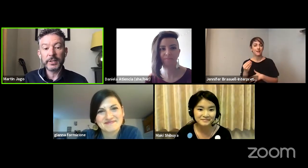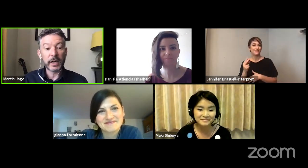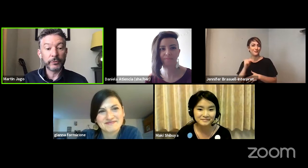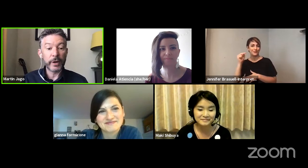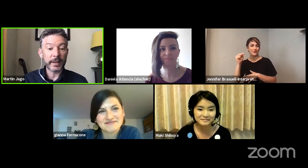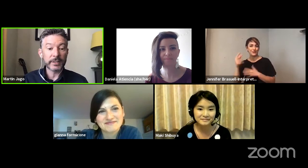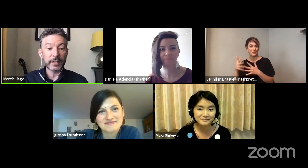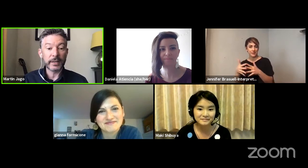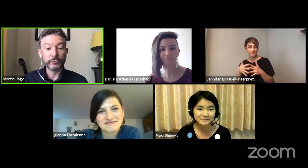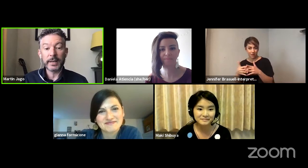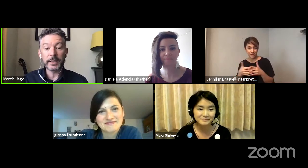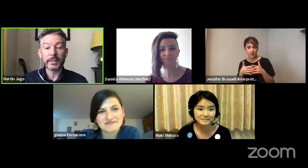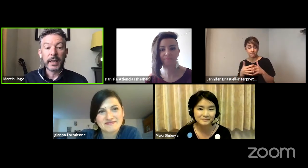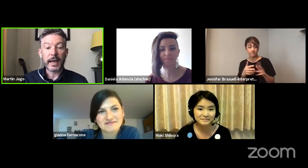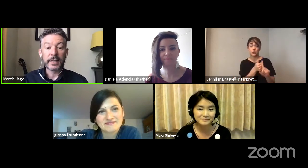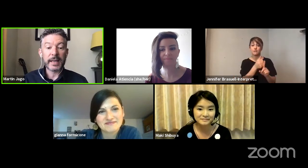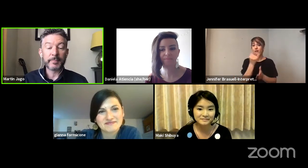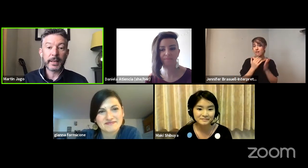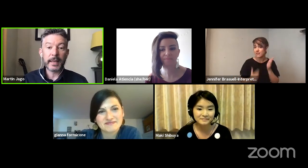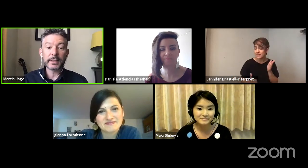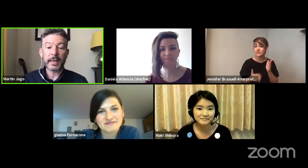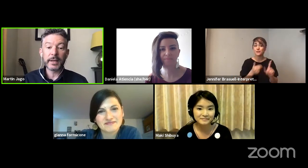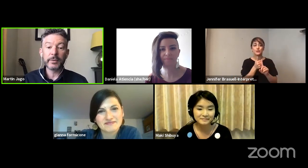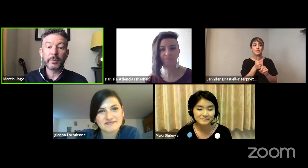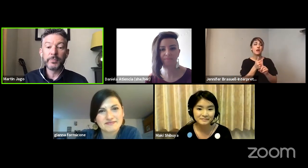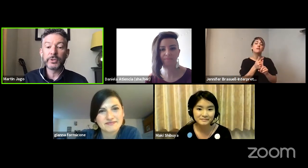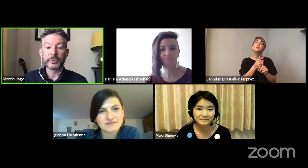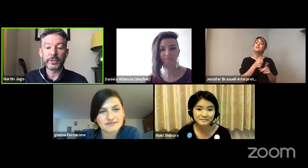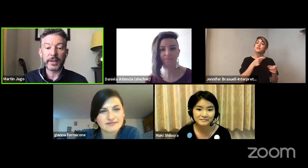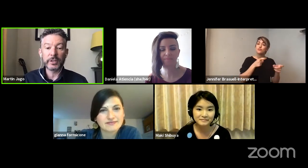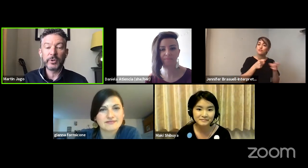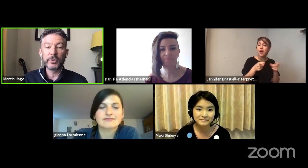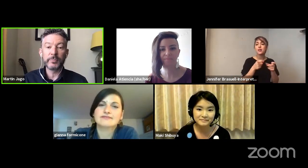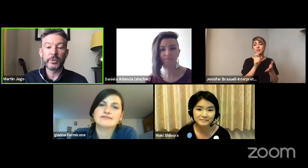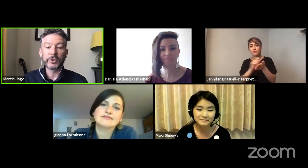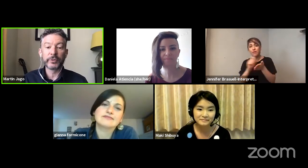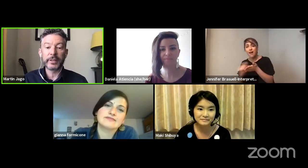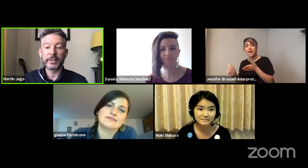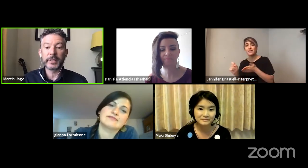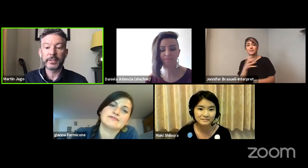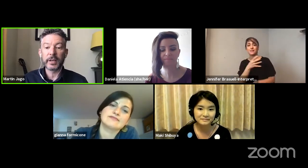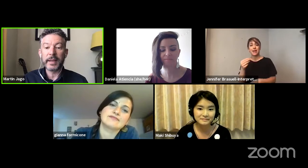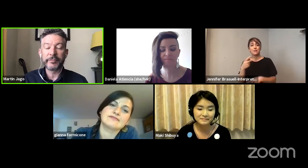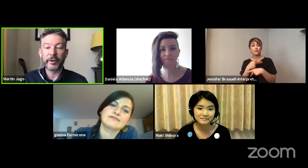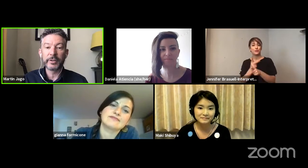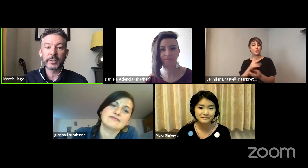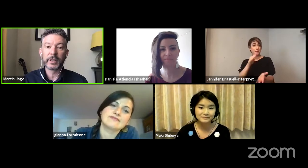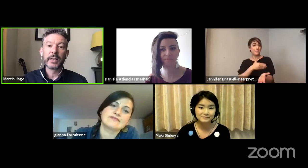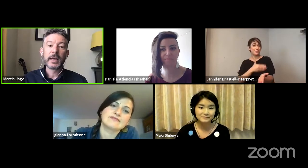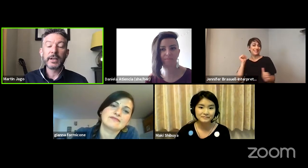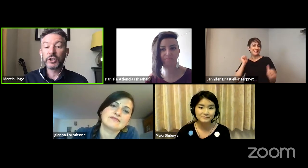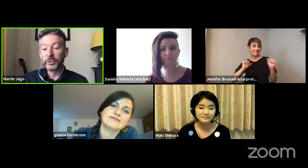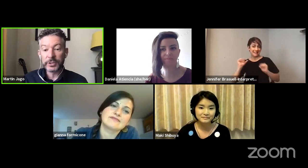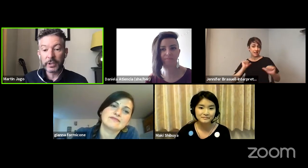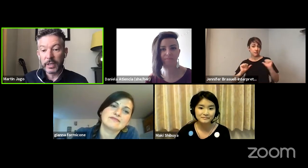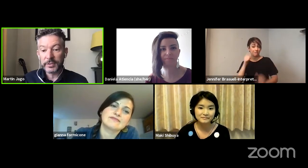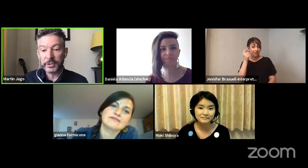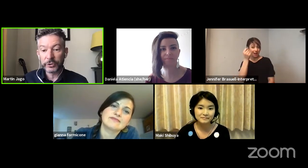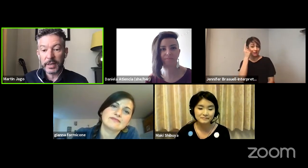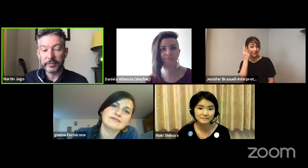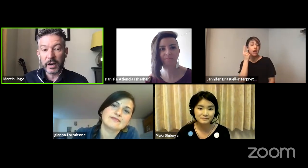she directs and writes and adapts plays and musicals. Actually, musical theater is her main focus. And she